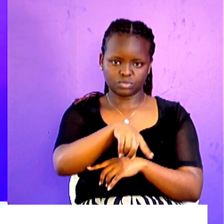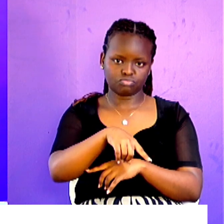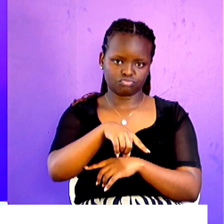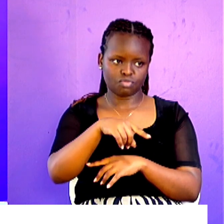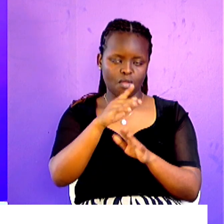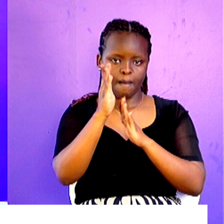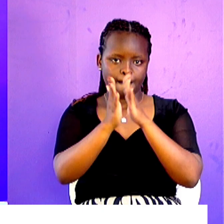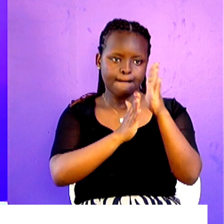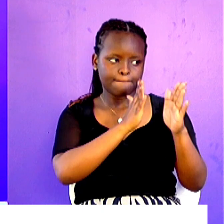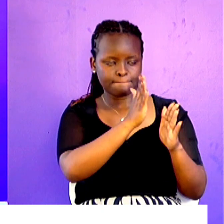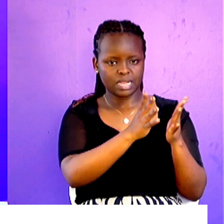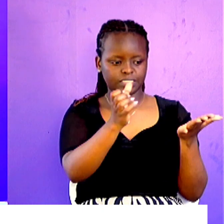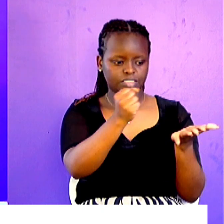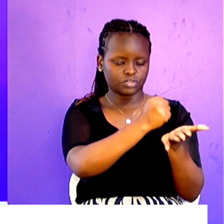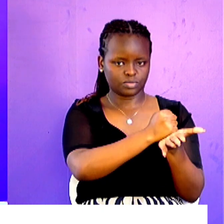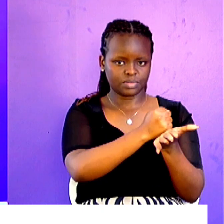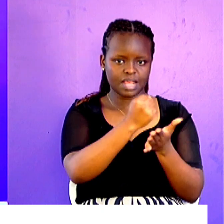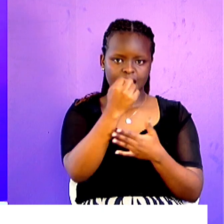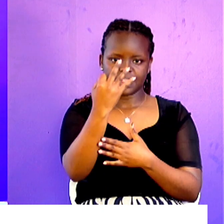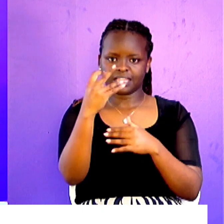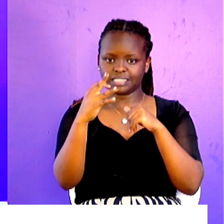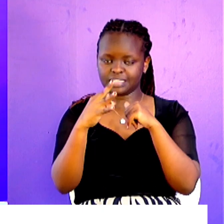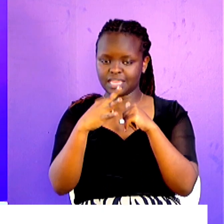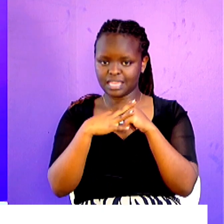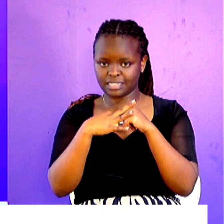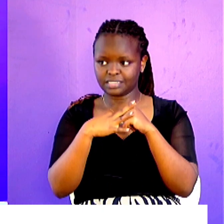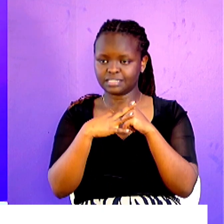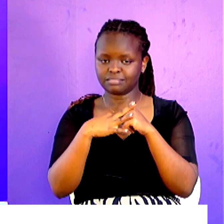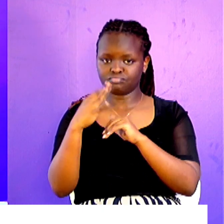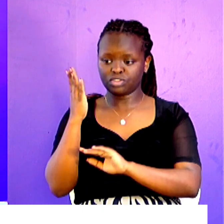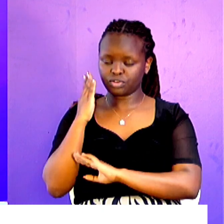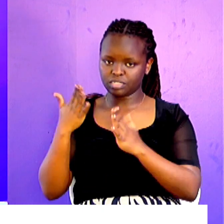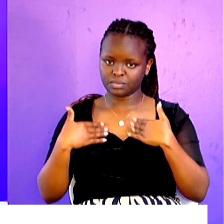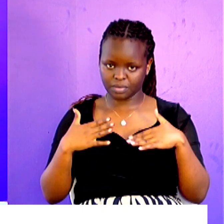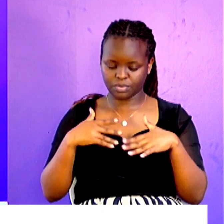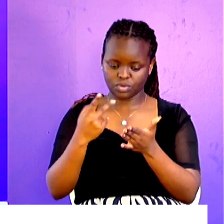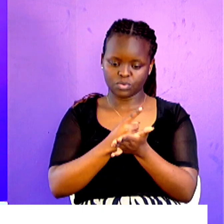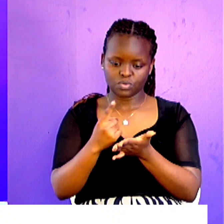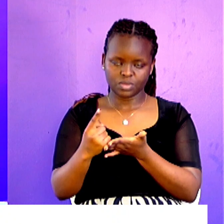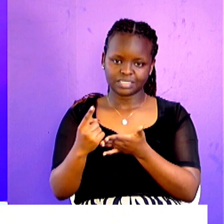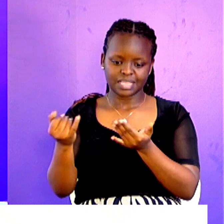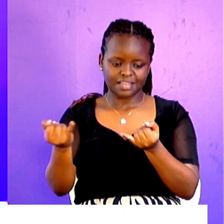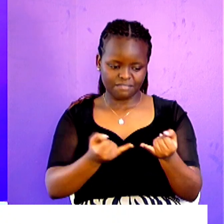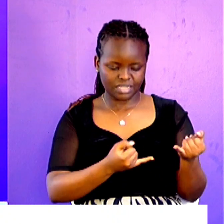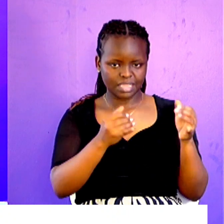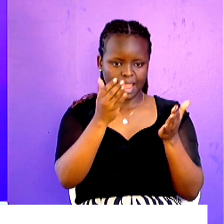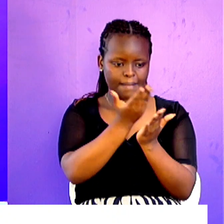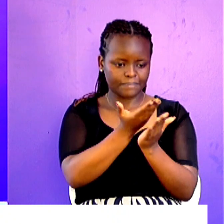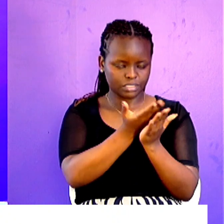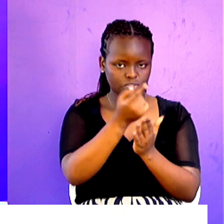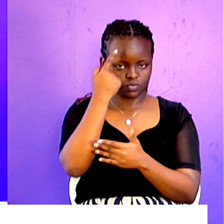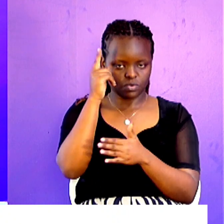planned recruitment of 38 security wardens just weeks after inviting applications for the